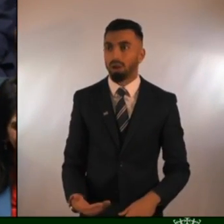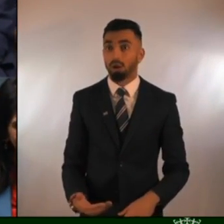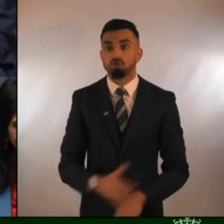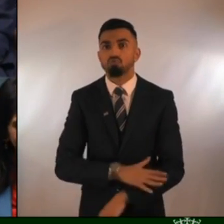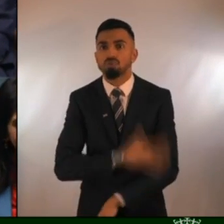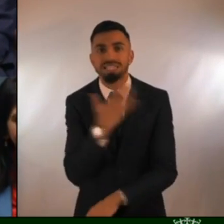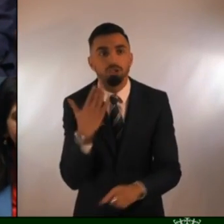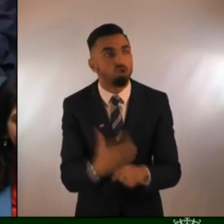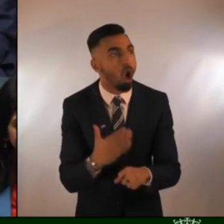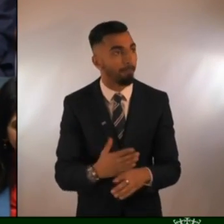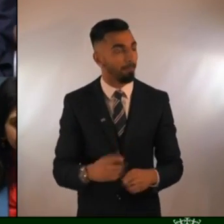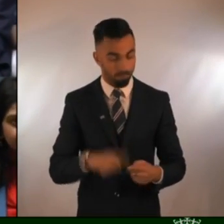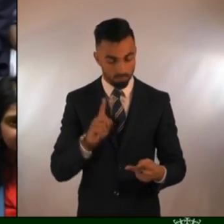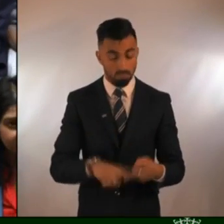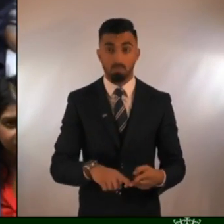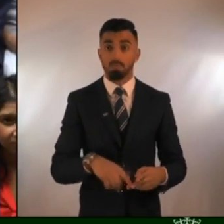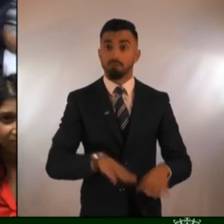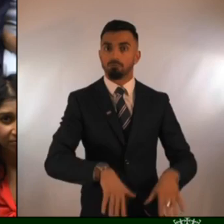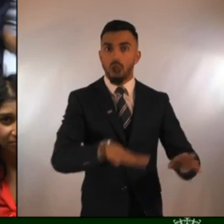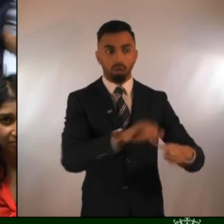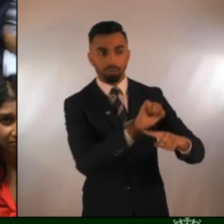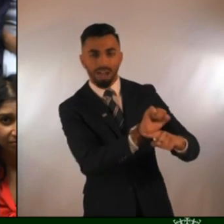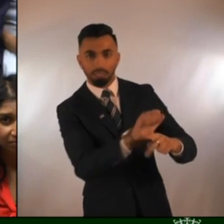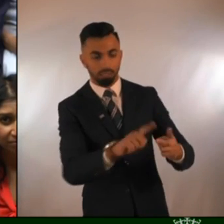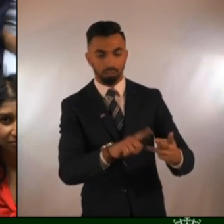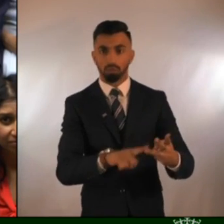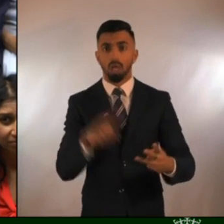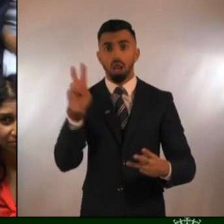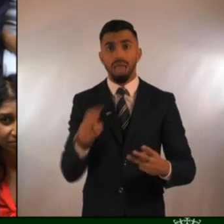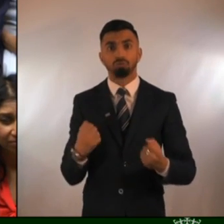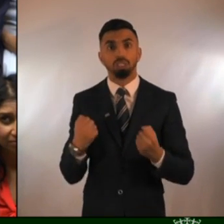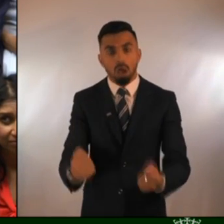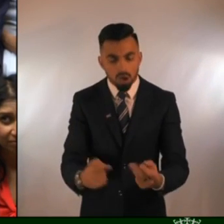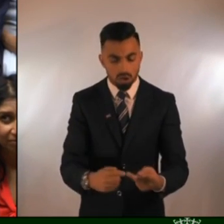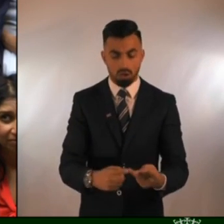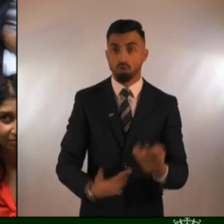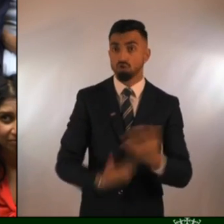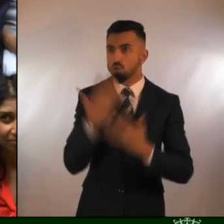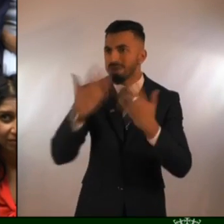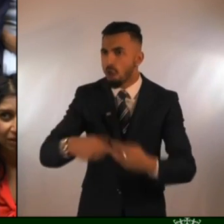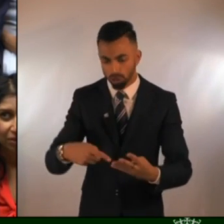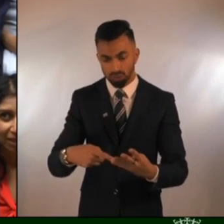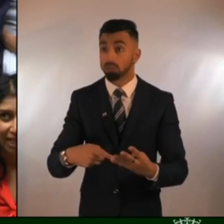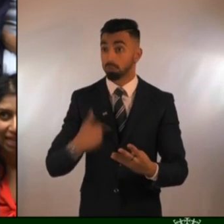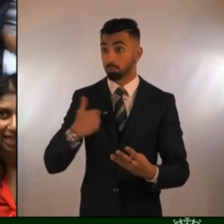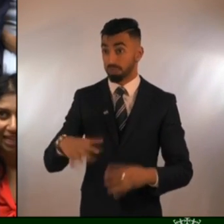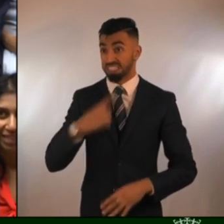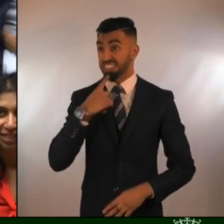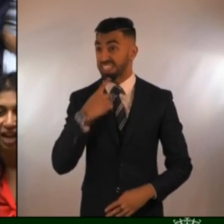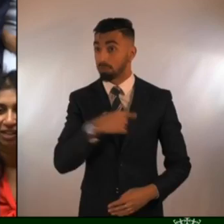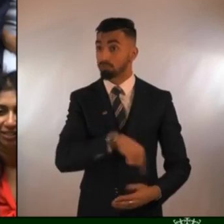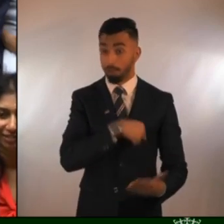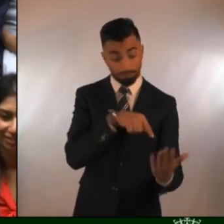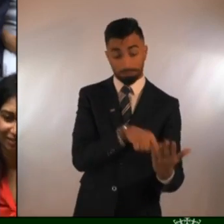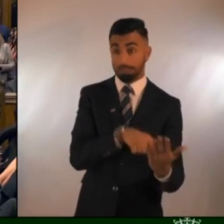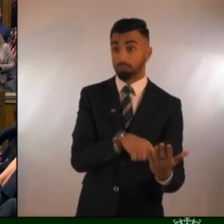jobs, better flood defences, cheaper electric vehicles, innovative new technologies. We promise to protect our environment. We're getting